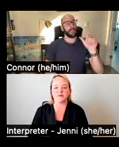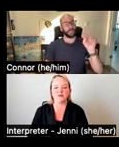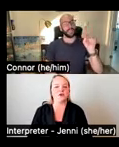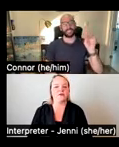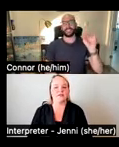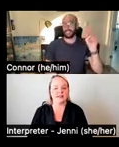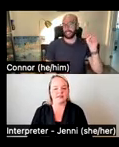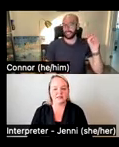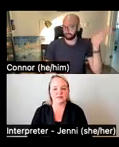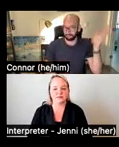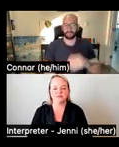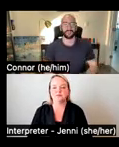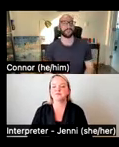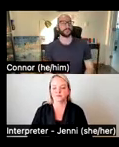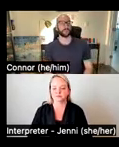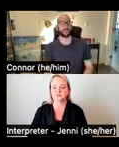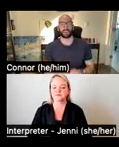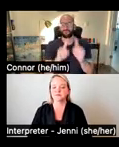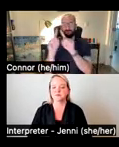Instagram, LinkedIn.